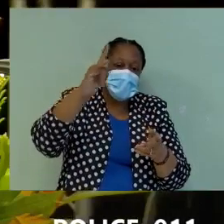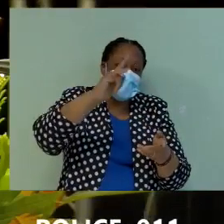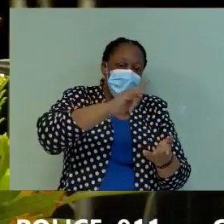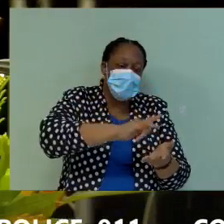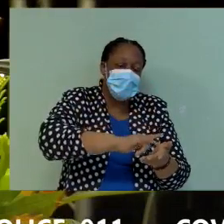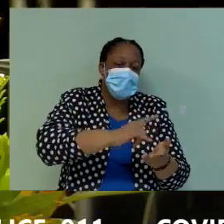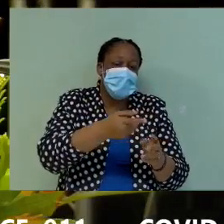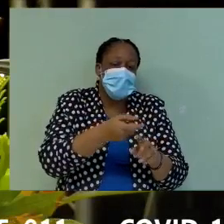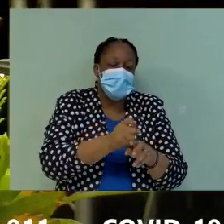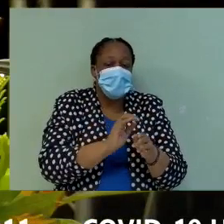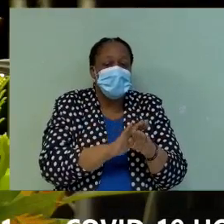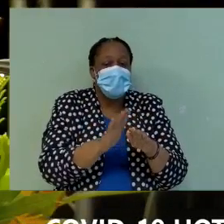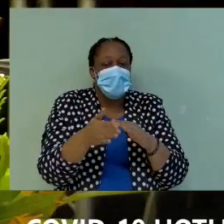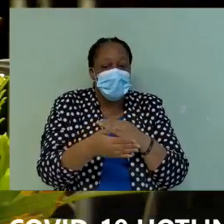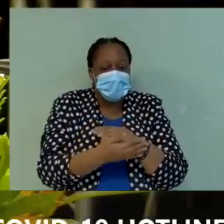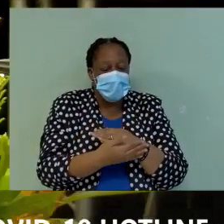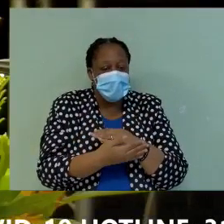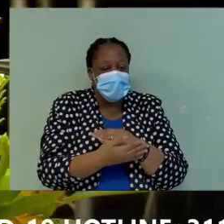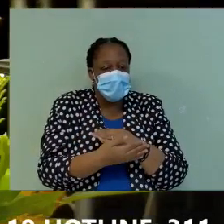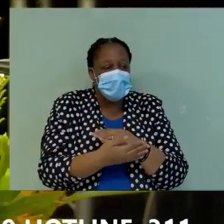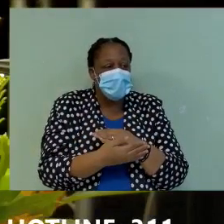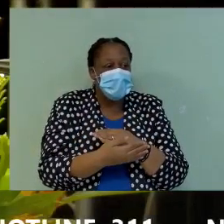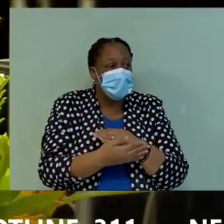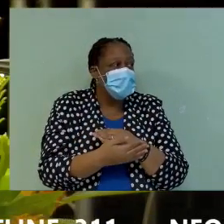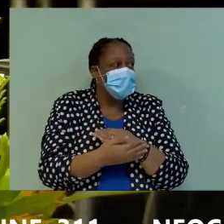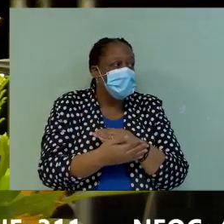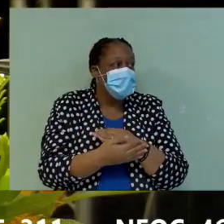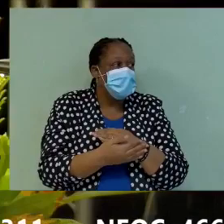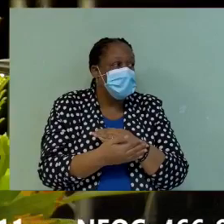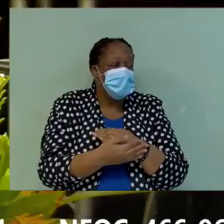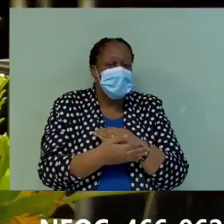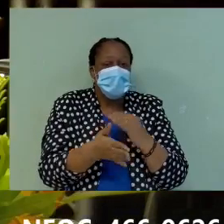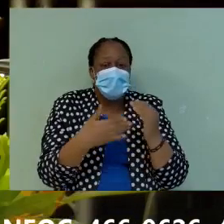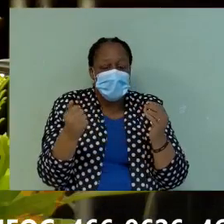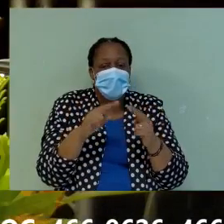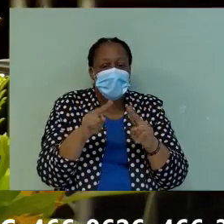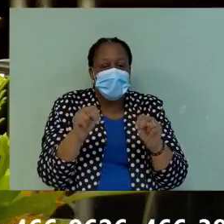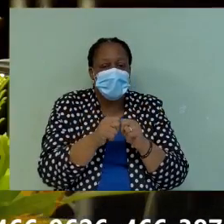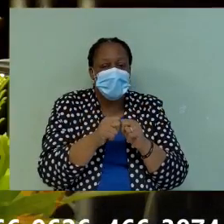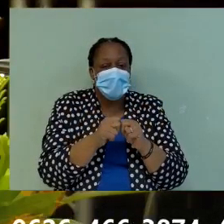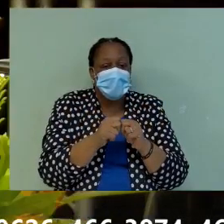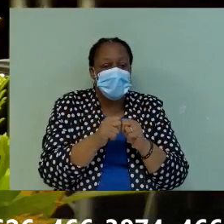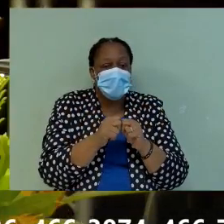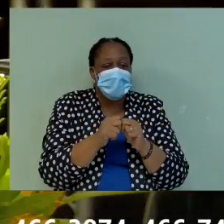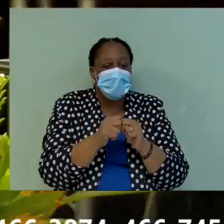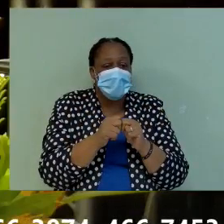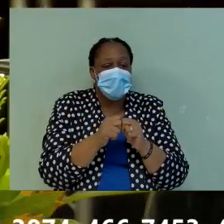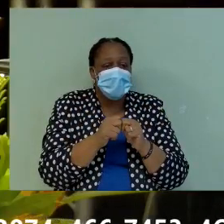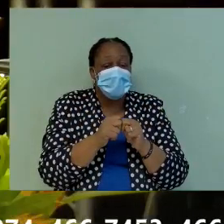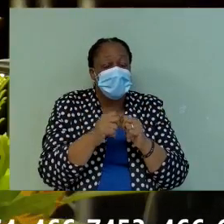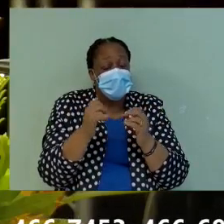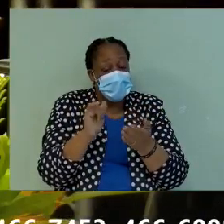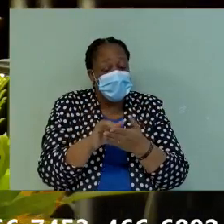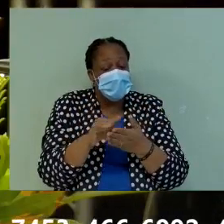repatriated from Jamaica to St. Kitts and Nevis. This took place